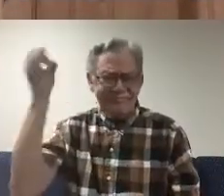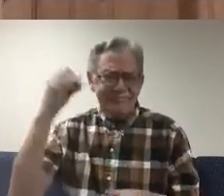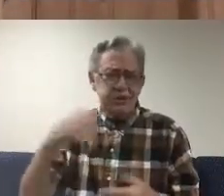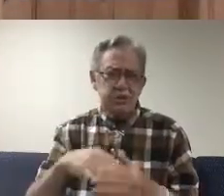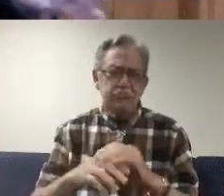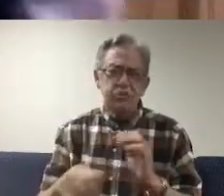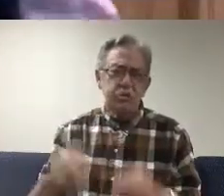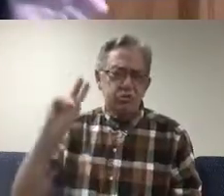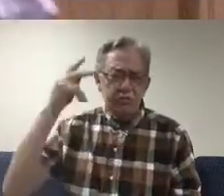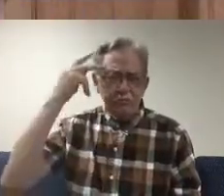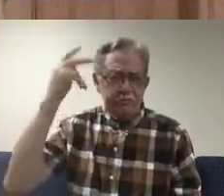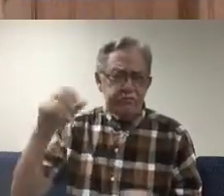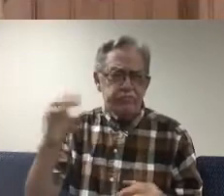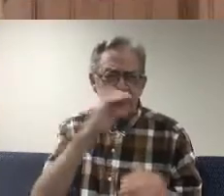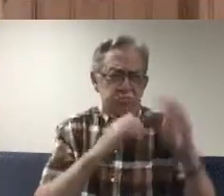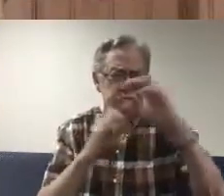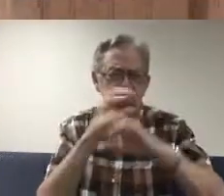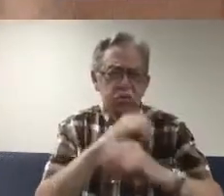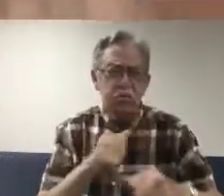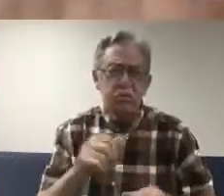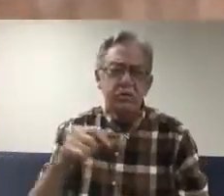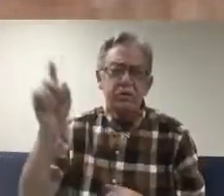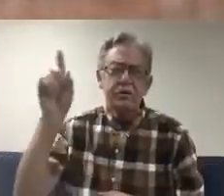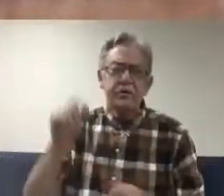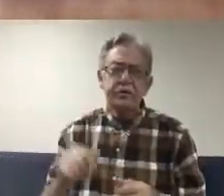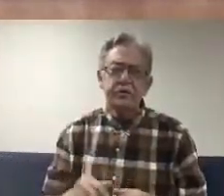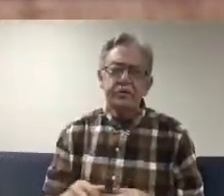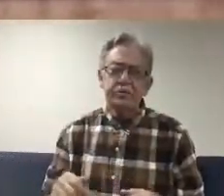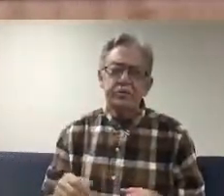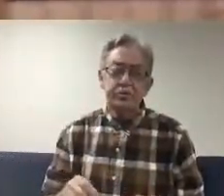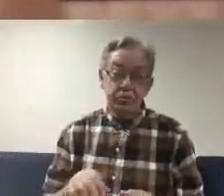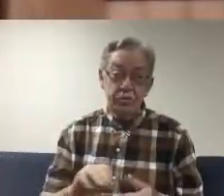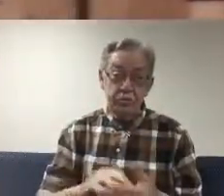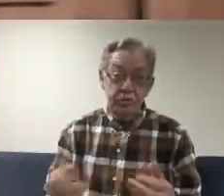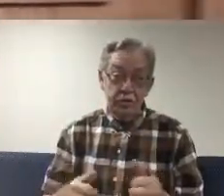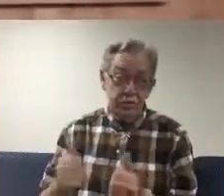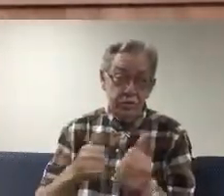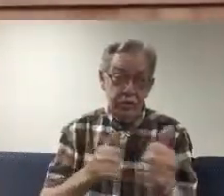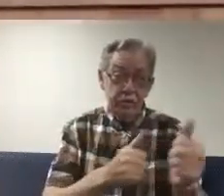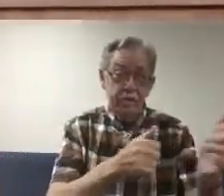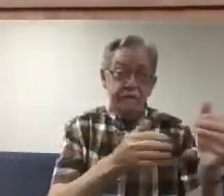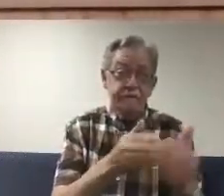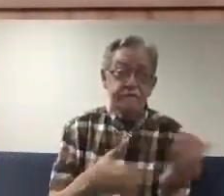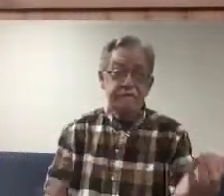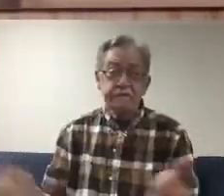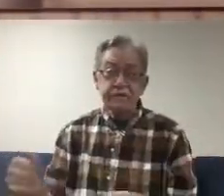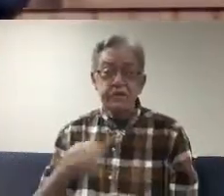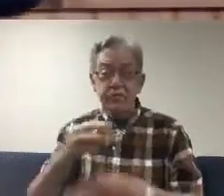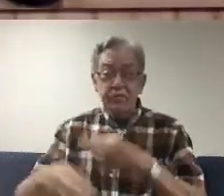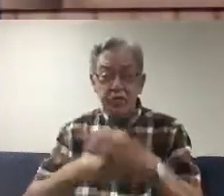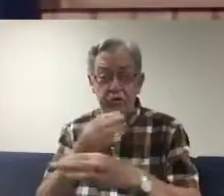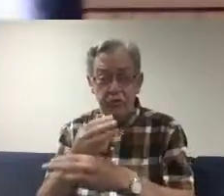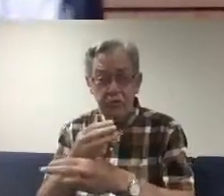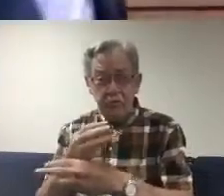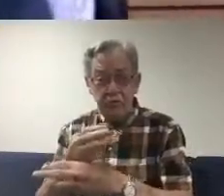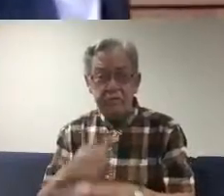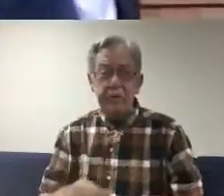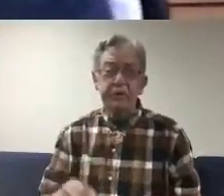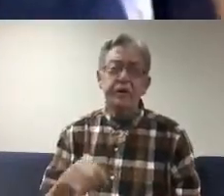that's actually good for a man to have. It's taken things like homosexuality. It's taken things